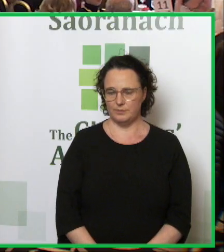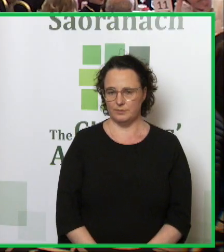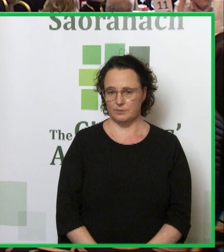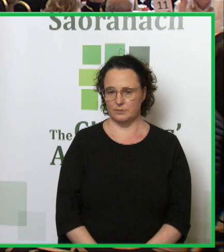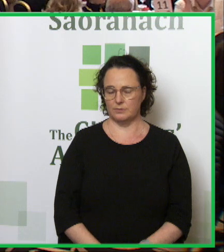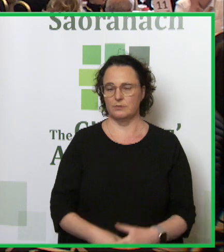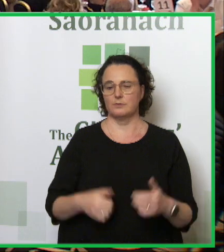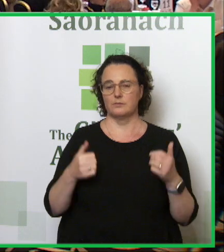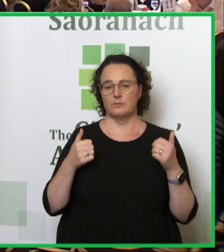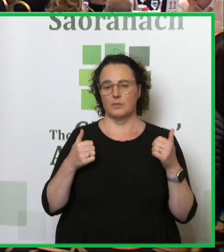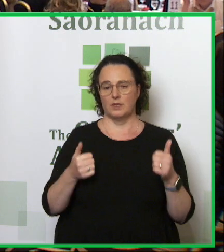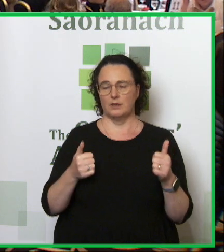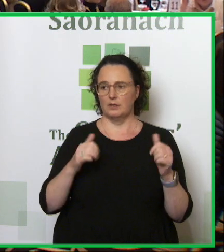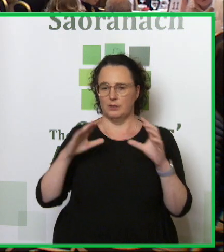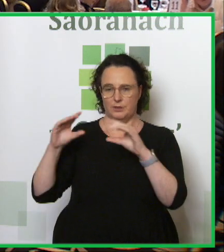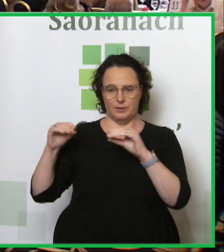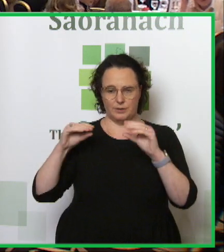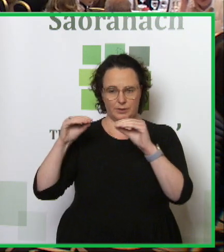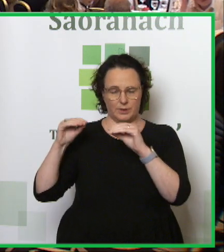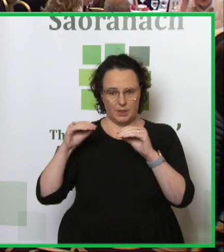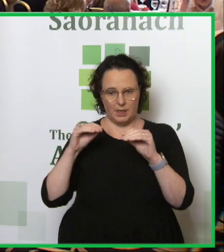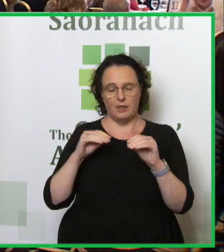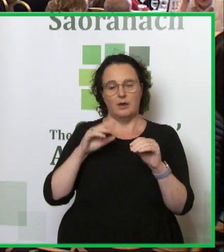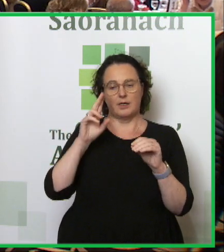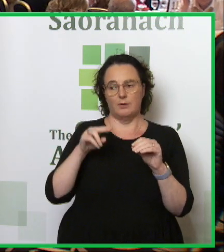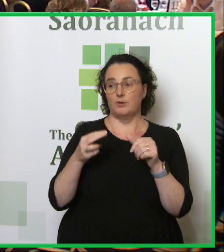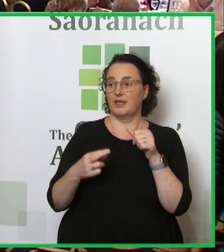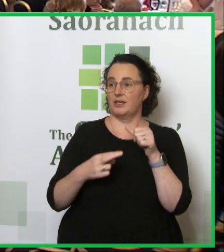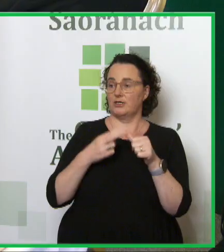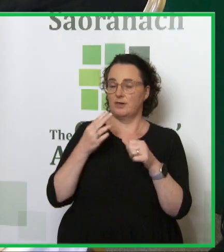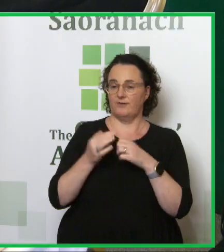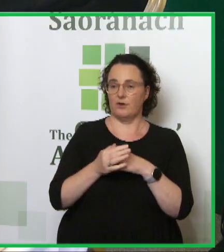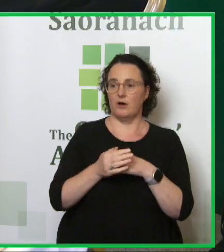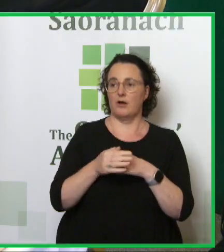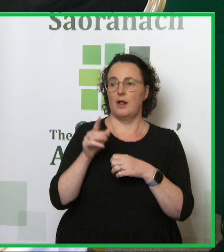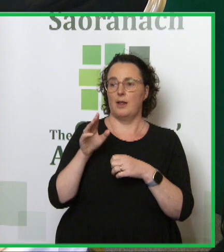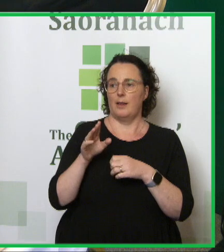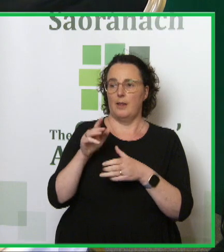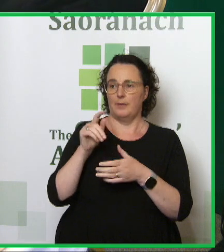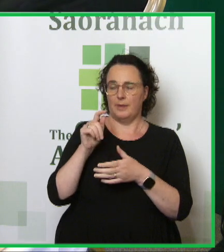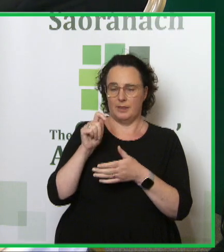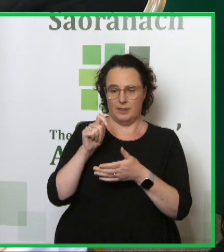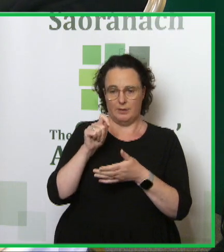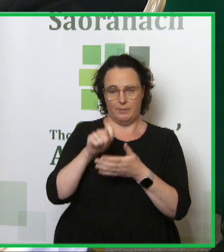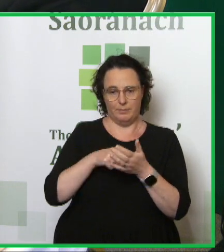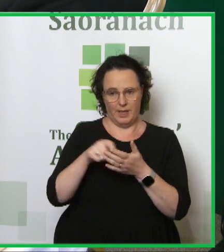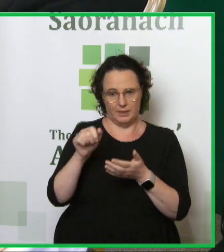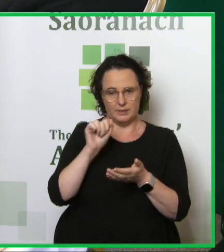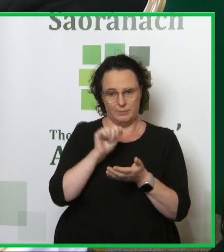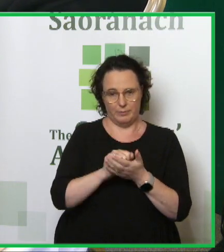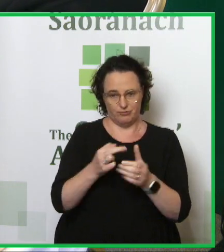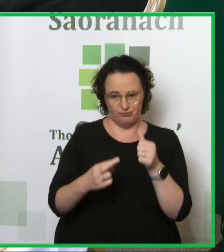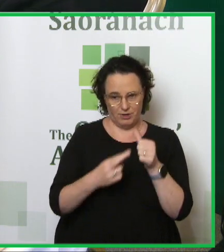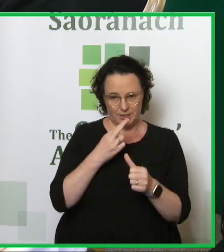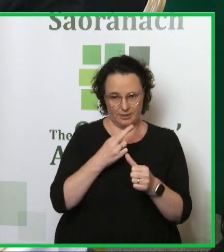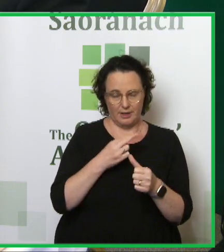Okay, so can I, while we're getting the ballot paper ready for ballot paper 1, yeah, ready? Gonna